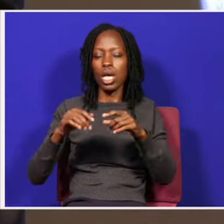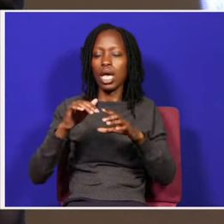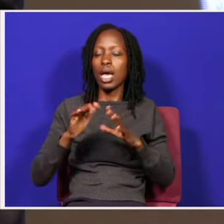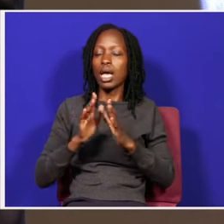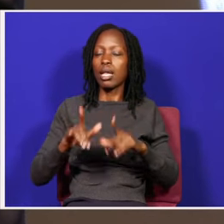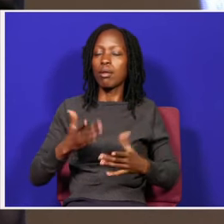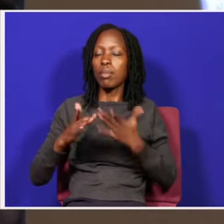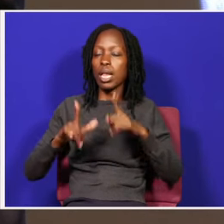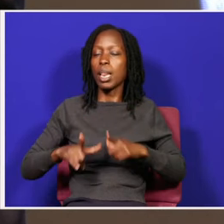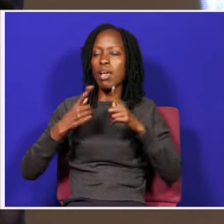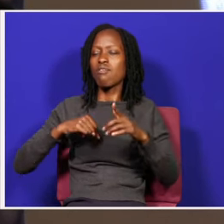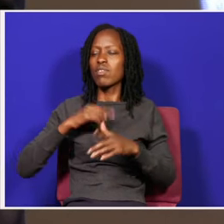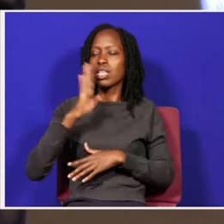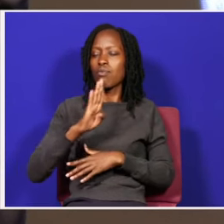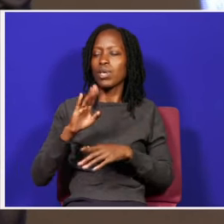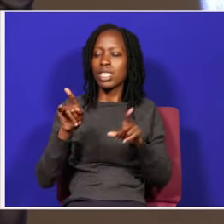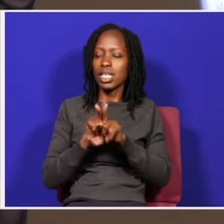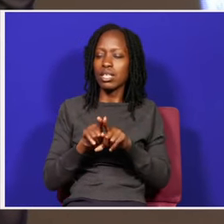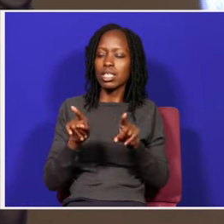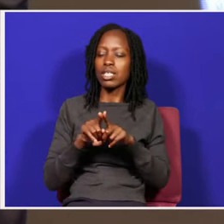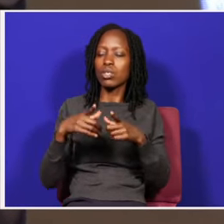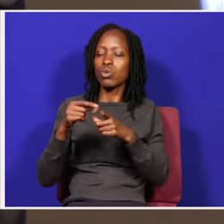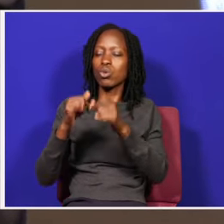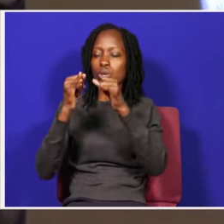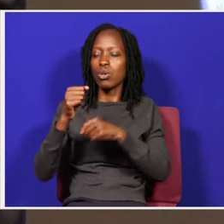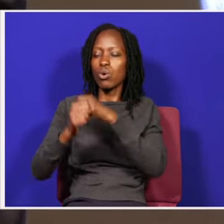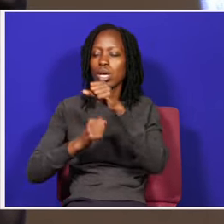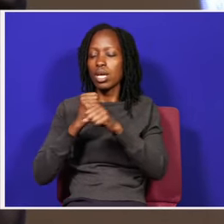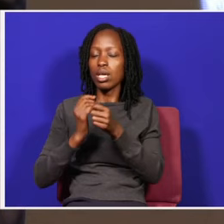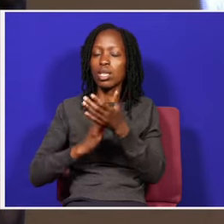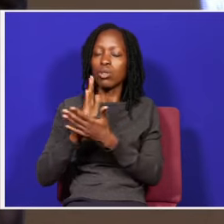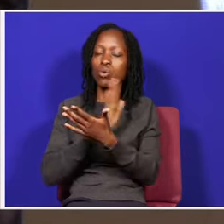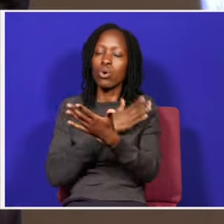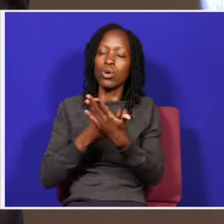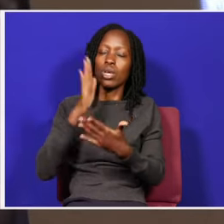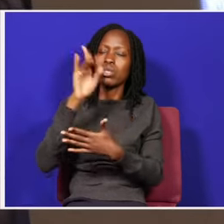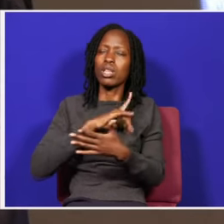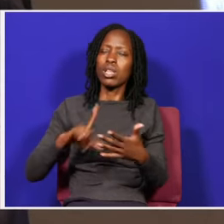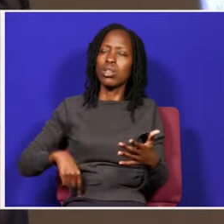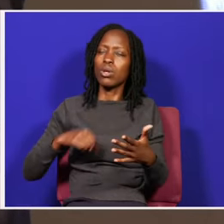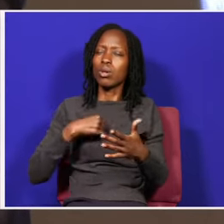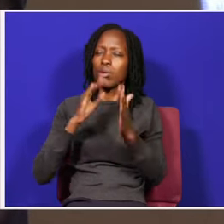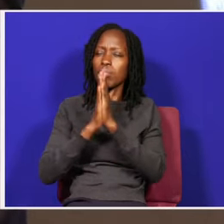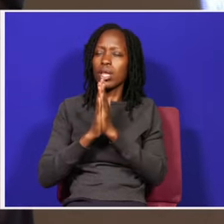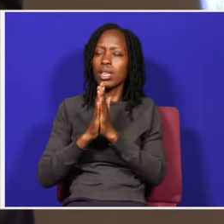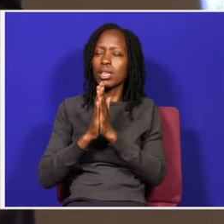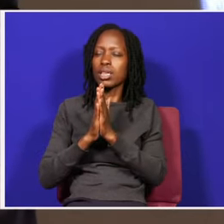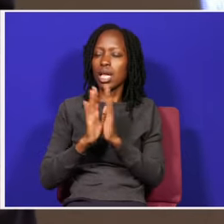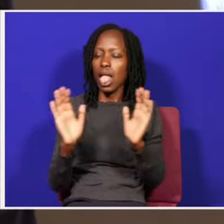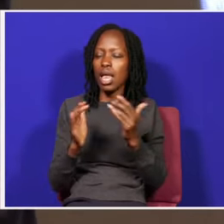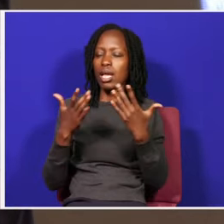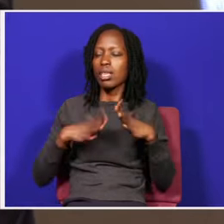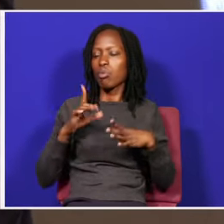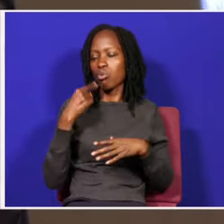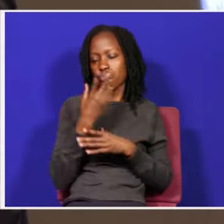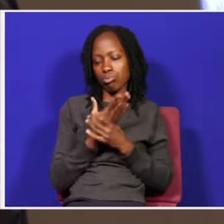lives never be the same as we move into a new year by your grace. So, God, I pray that you lift up those who are wounded and